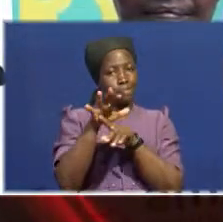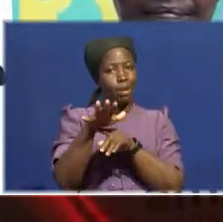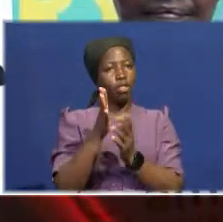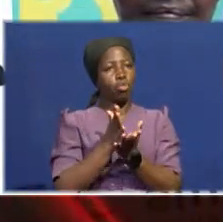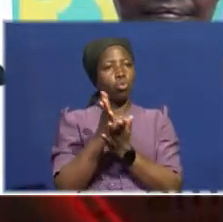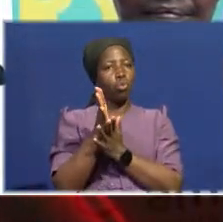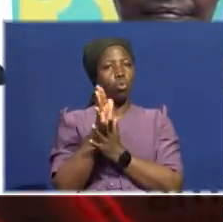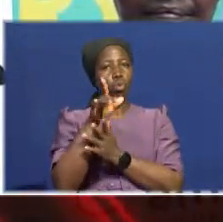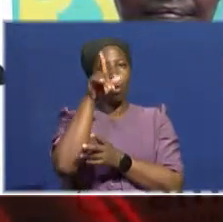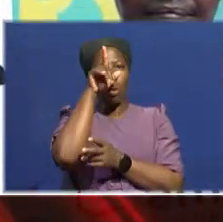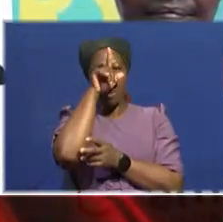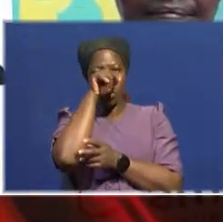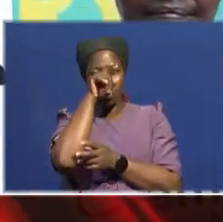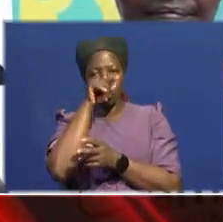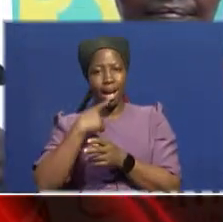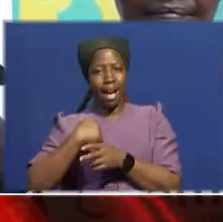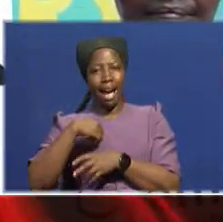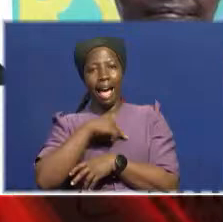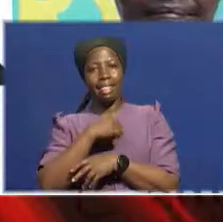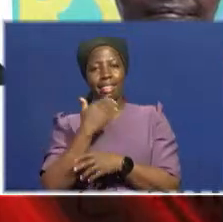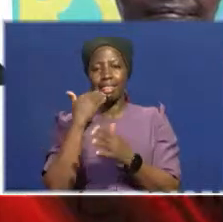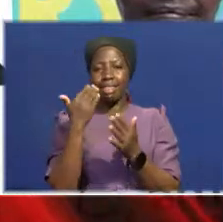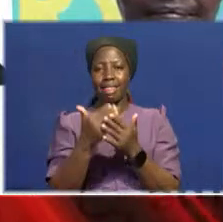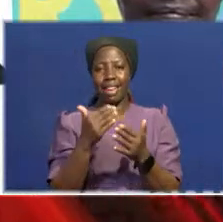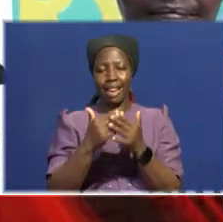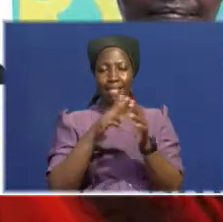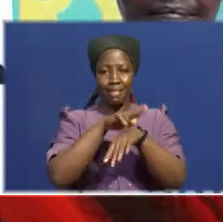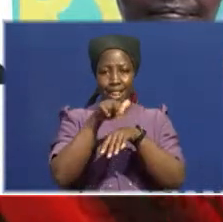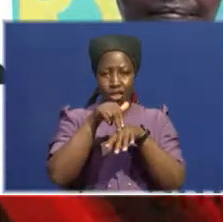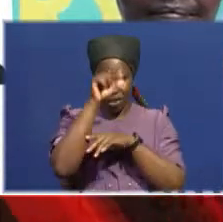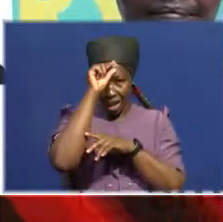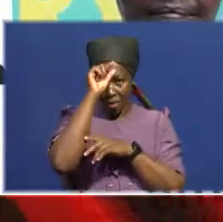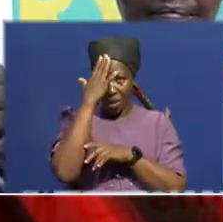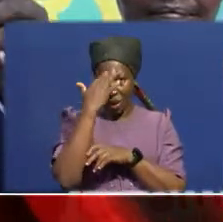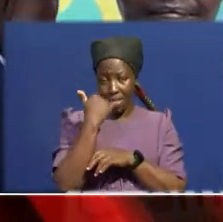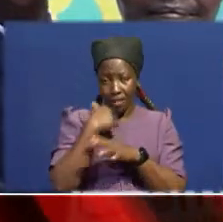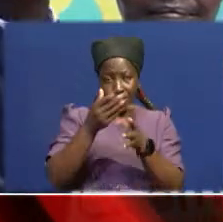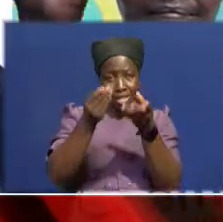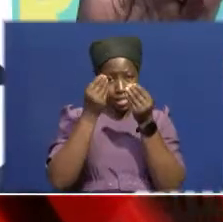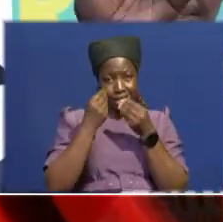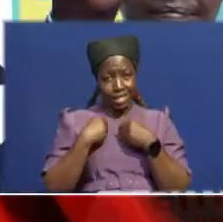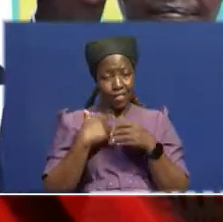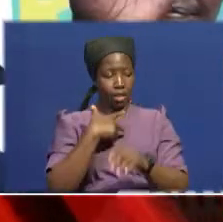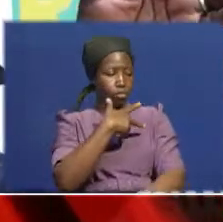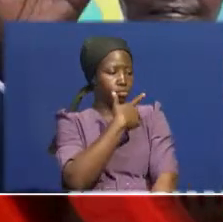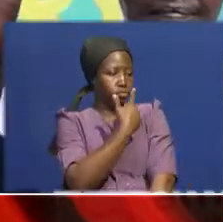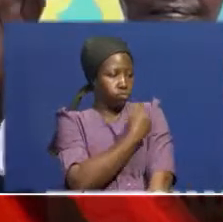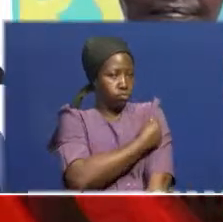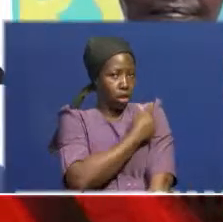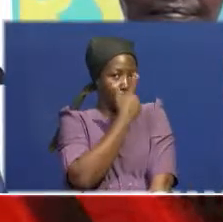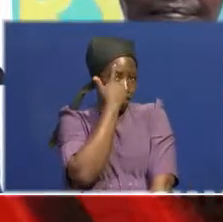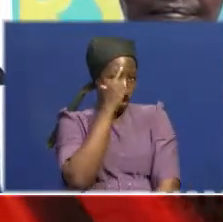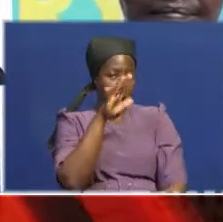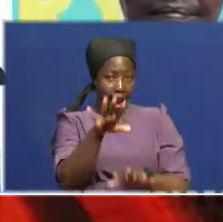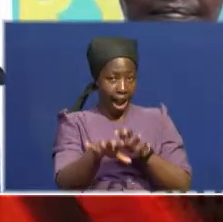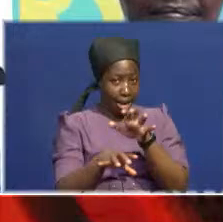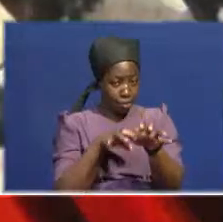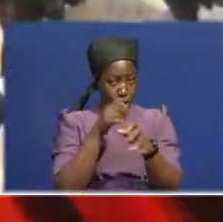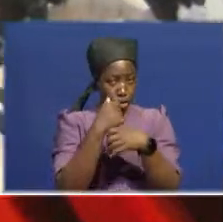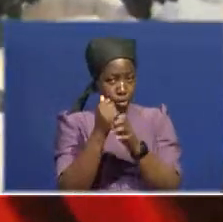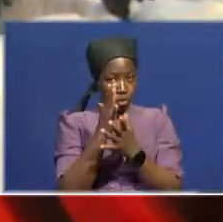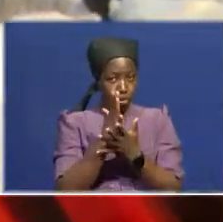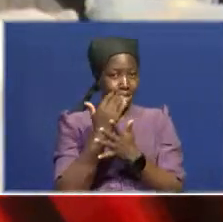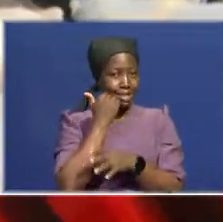national government kwa sababu wametupatia vaccine. Na hii vaccine ni ya kudunga na wanyama ndio hiyo ugonjwa isiweze